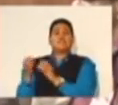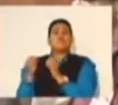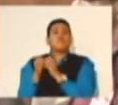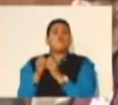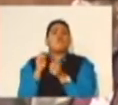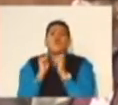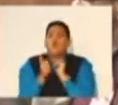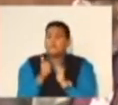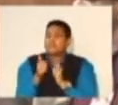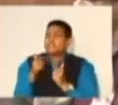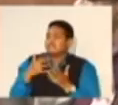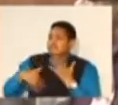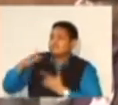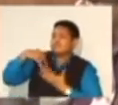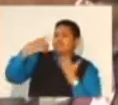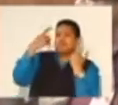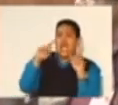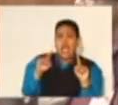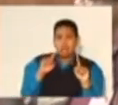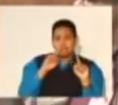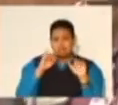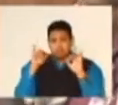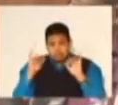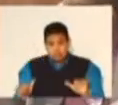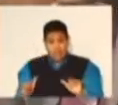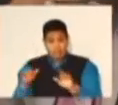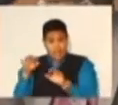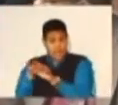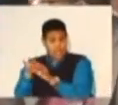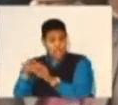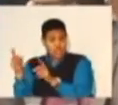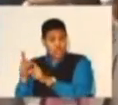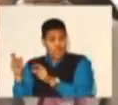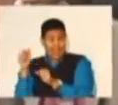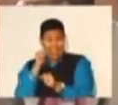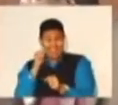competitive environment. A fixed election date is not